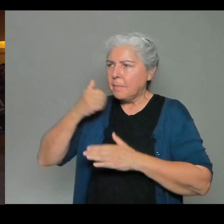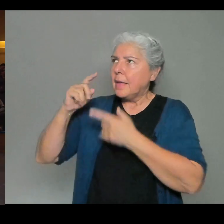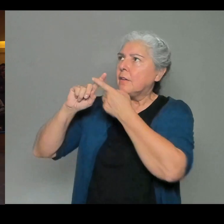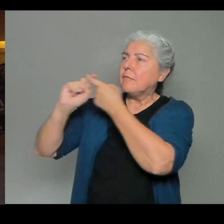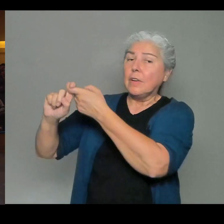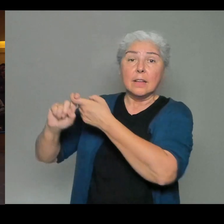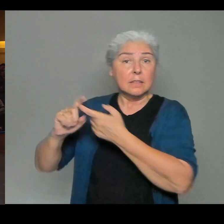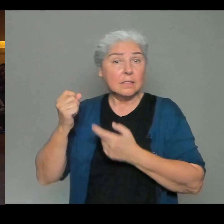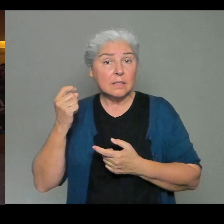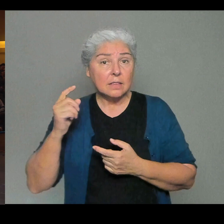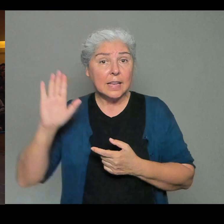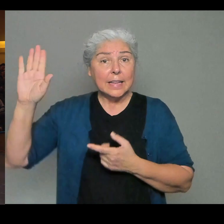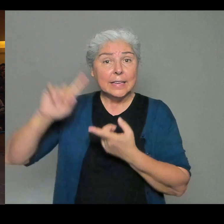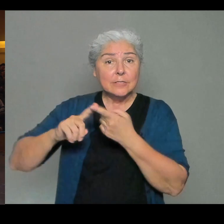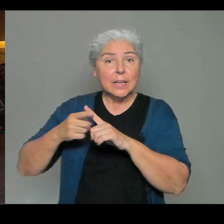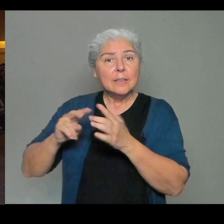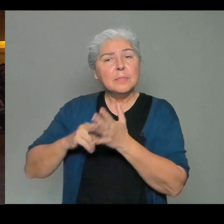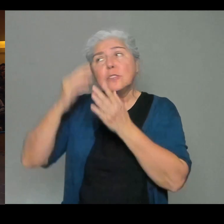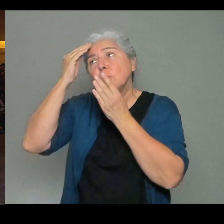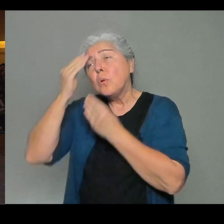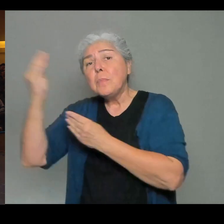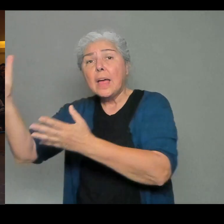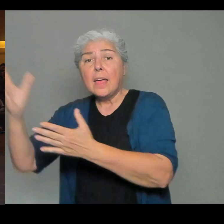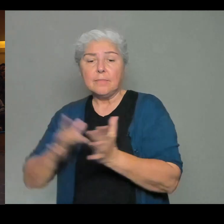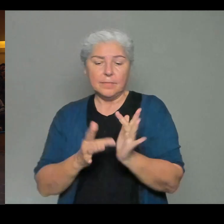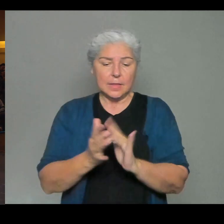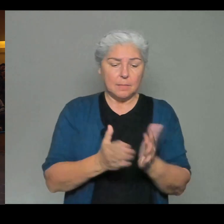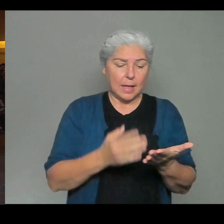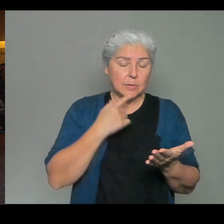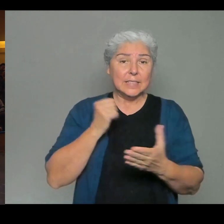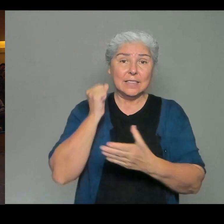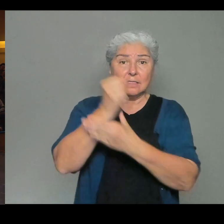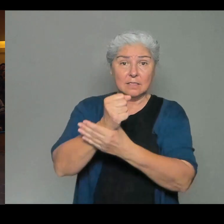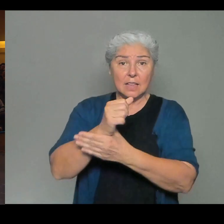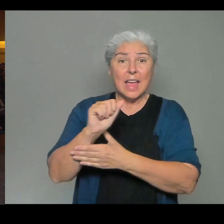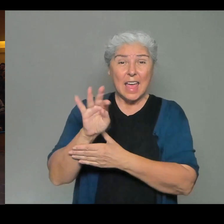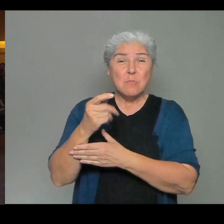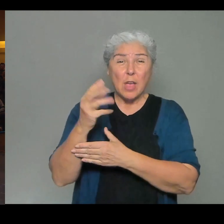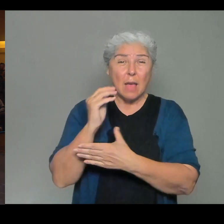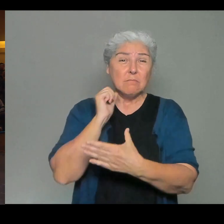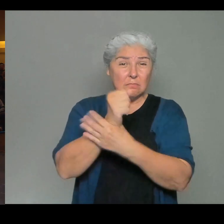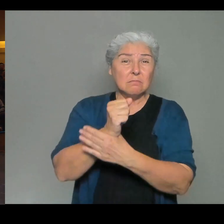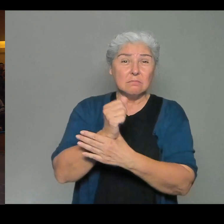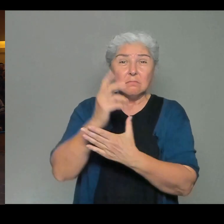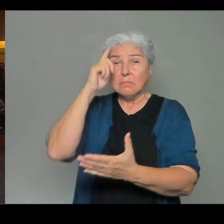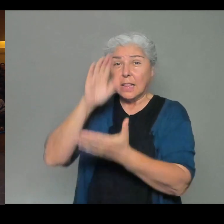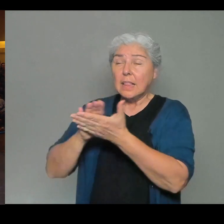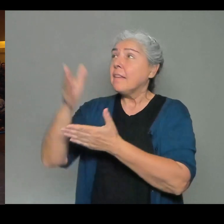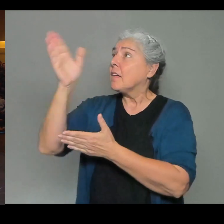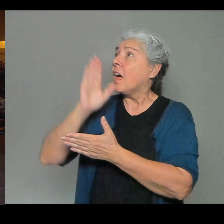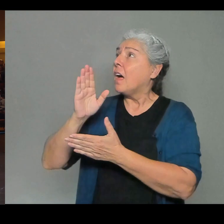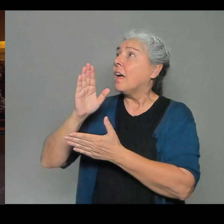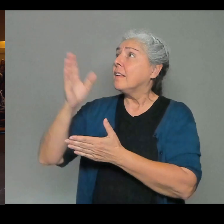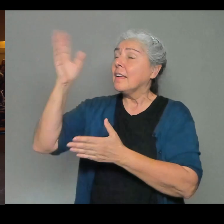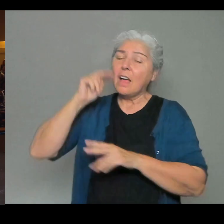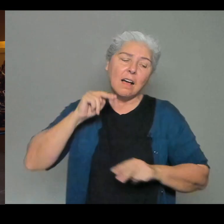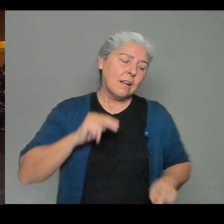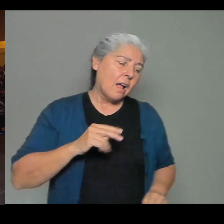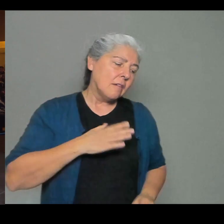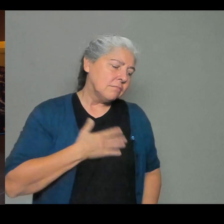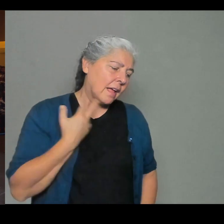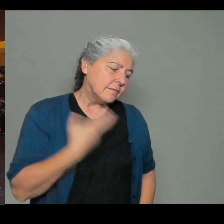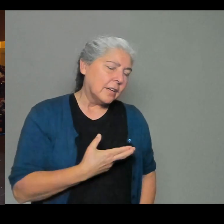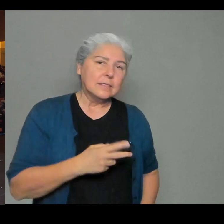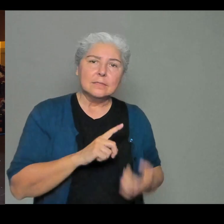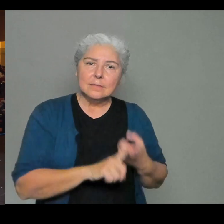a better friend of God? By the way, a friend of God is someone who obeys God. The Bible says Abraham believed God, and the Bible, and God called him,